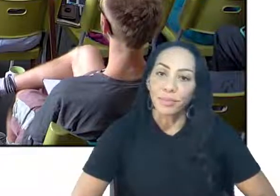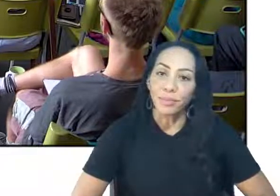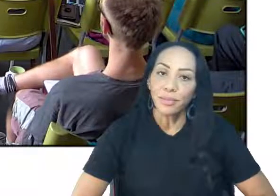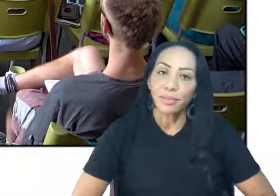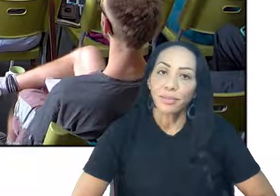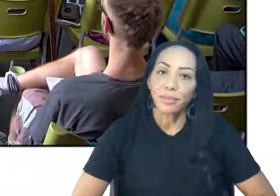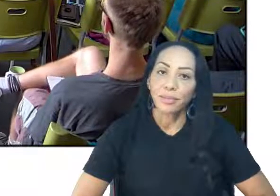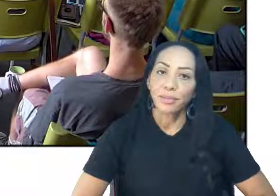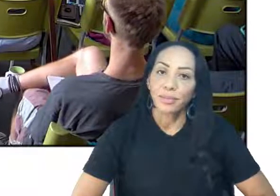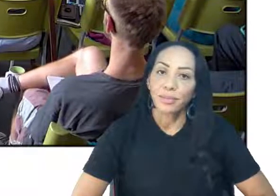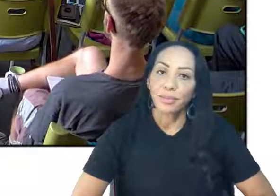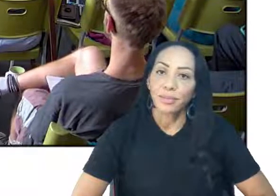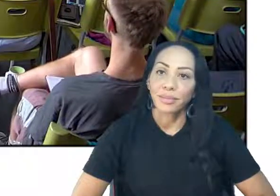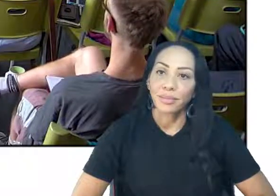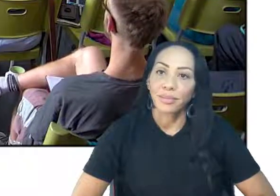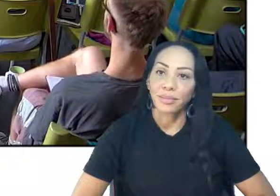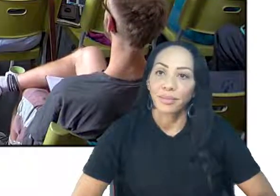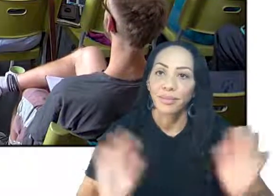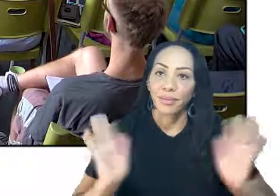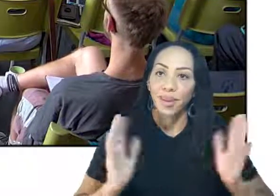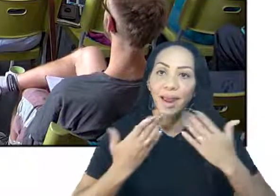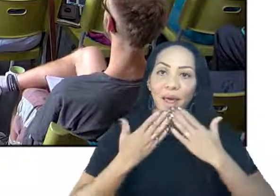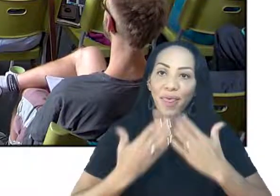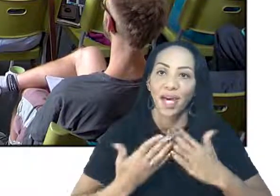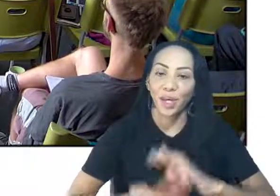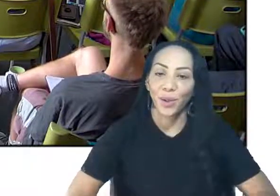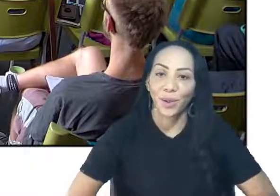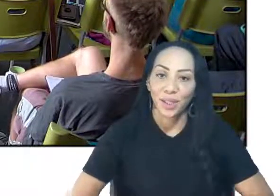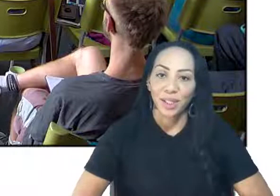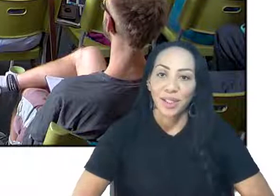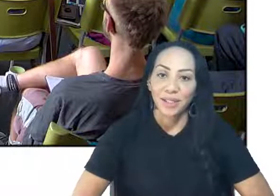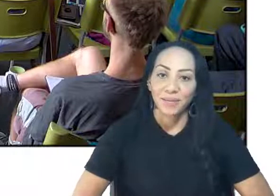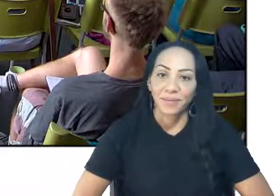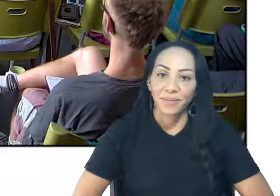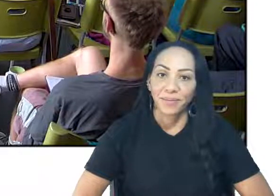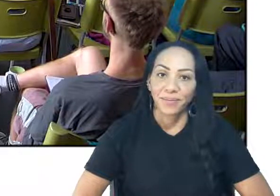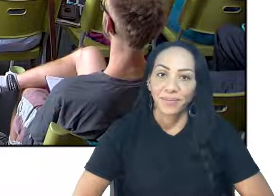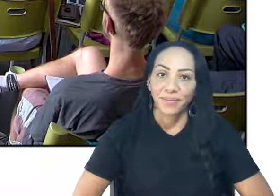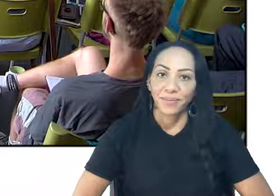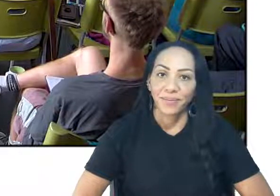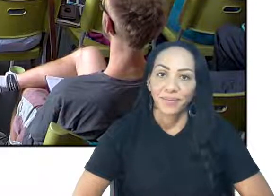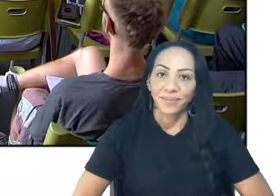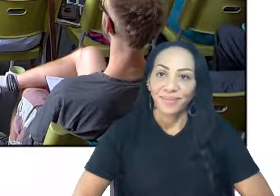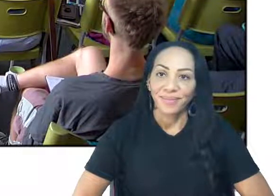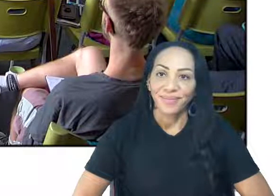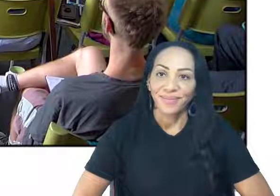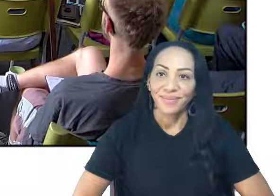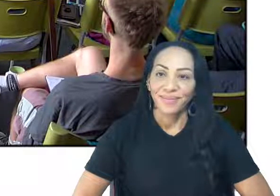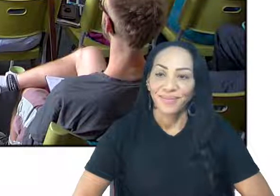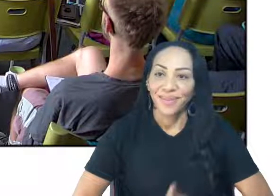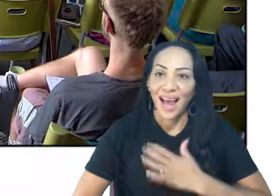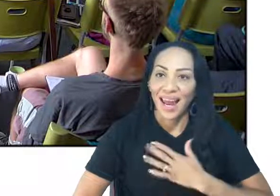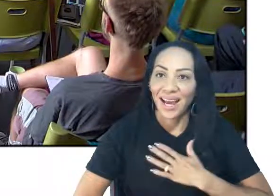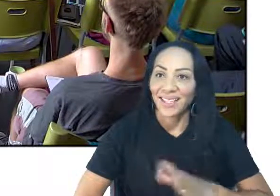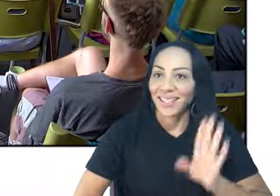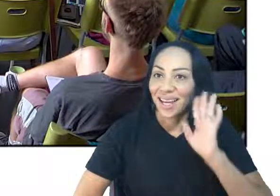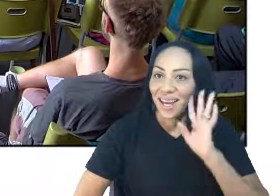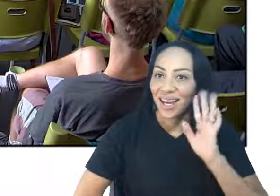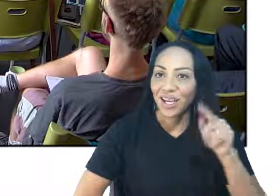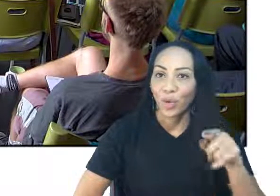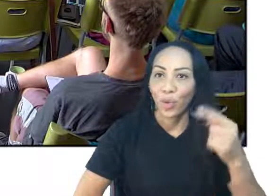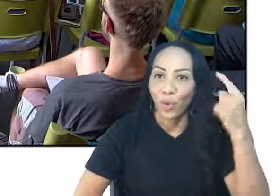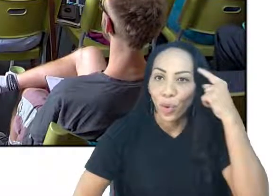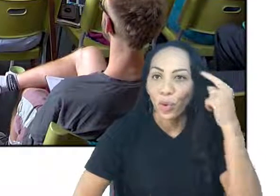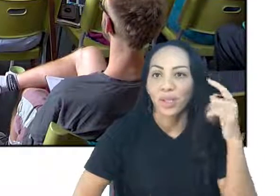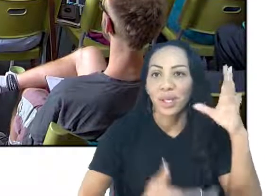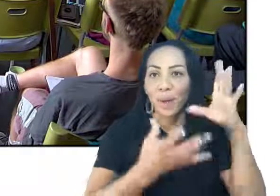Hi, thank you. I'd love to hear your bubbling thoughts on rest as technology,